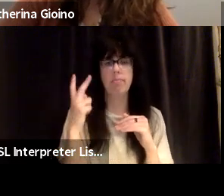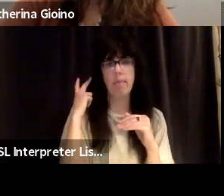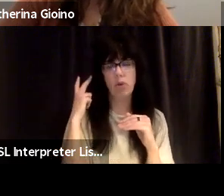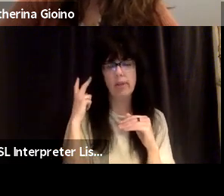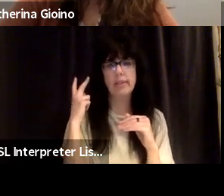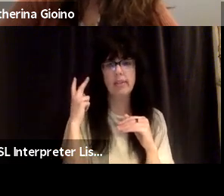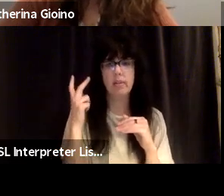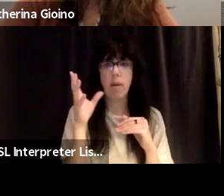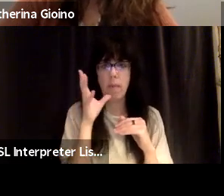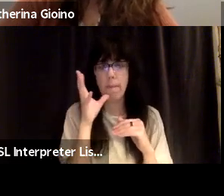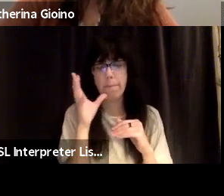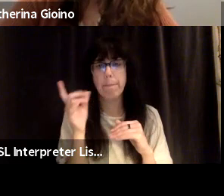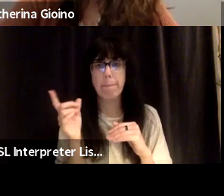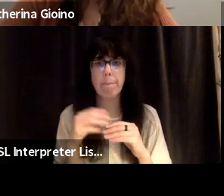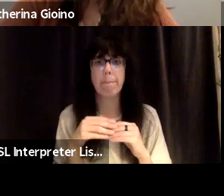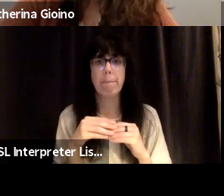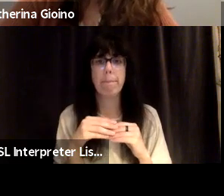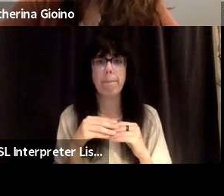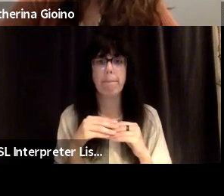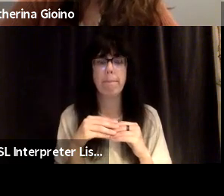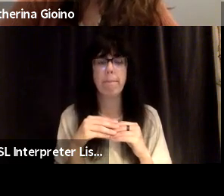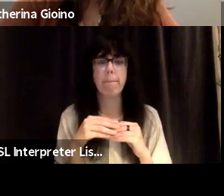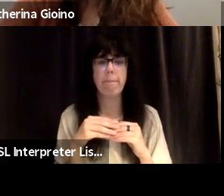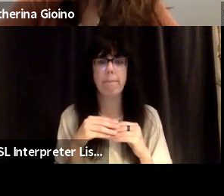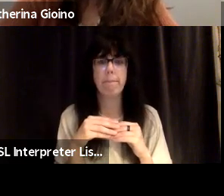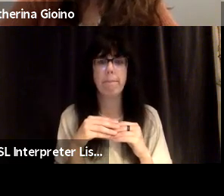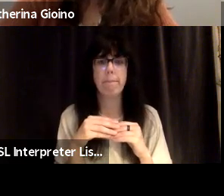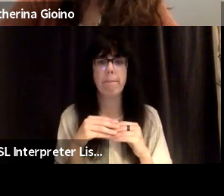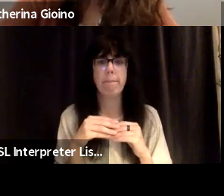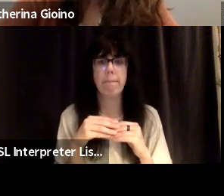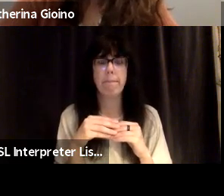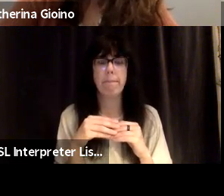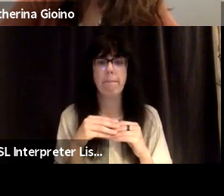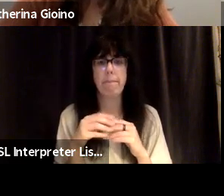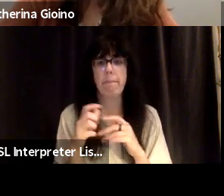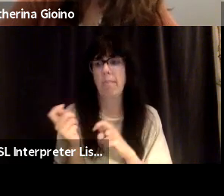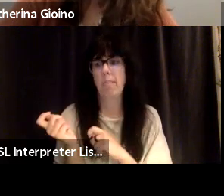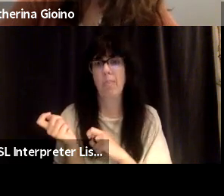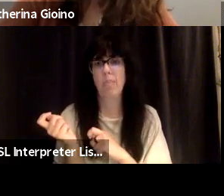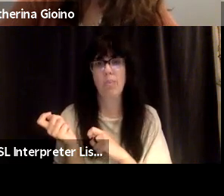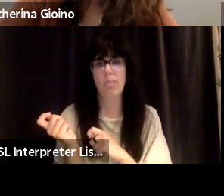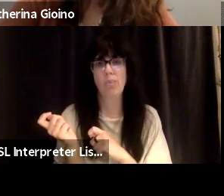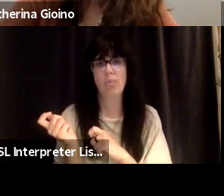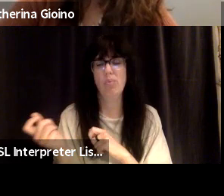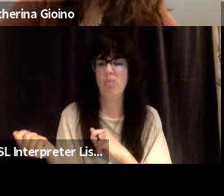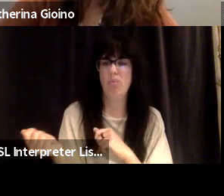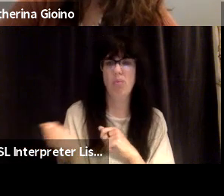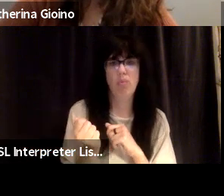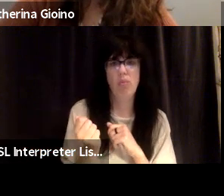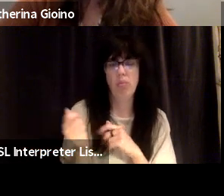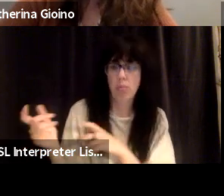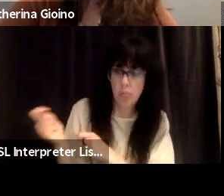being my mother. Like pulling me behind a car when I was a little girl in the middle of